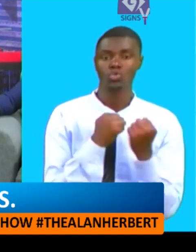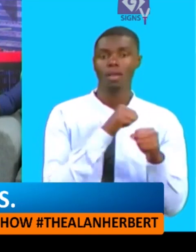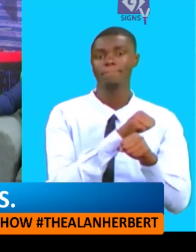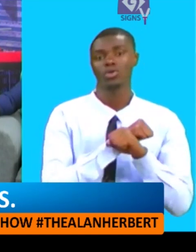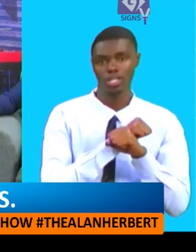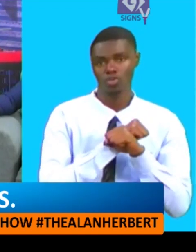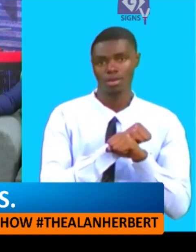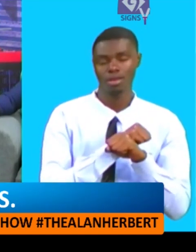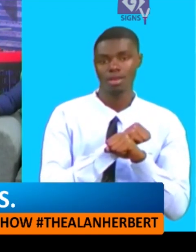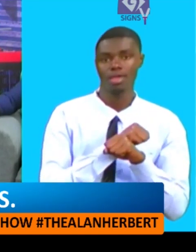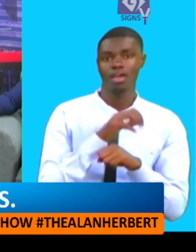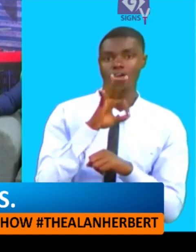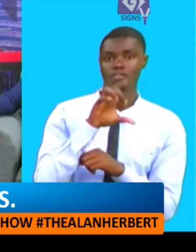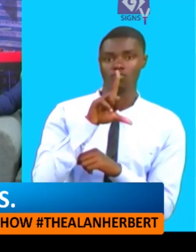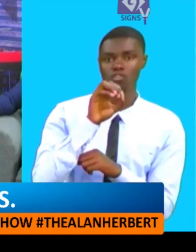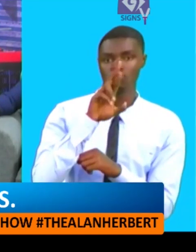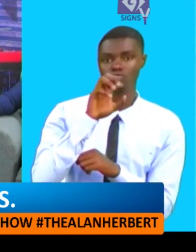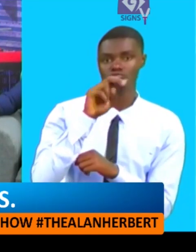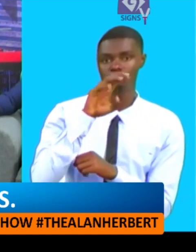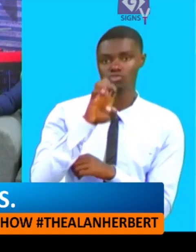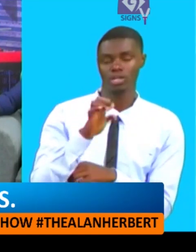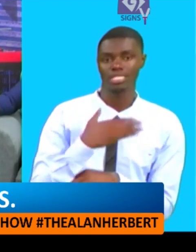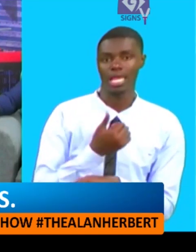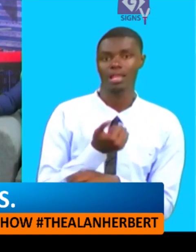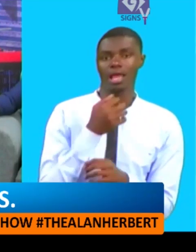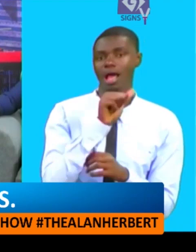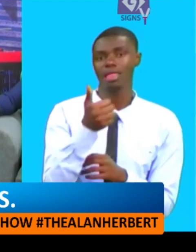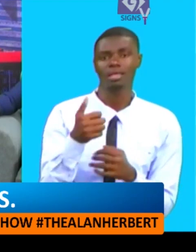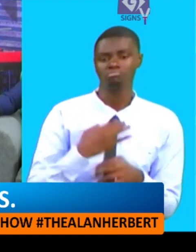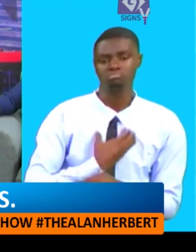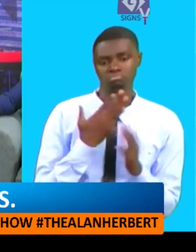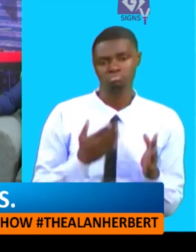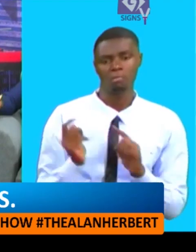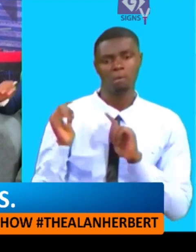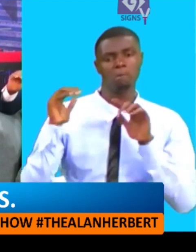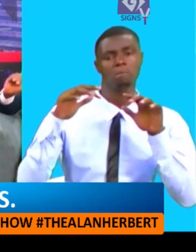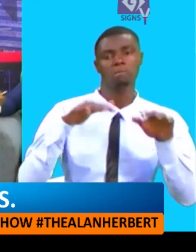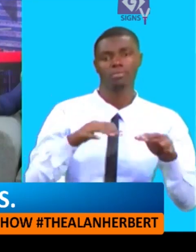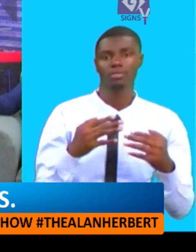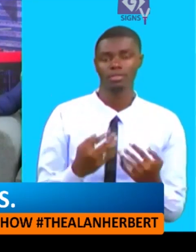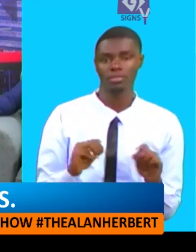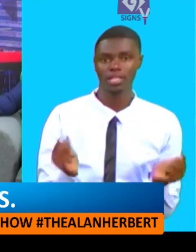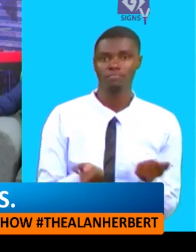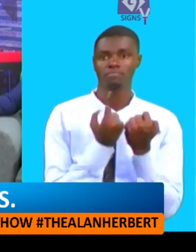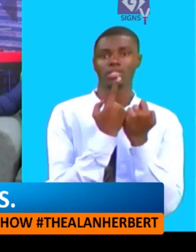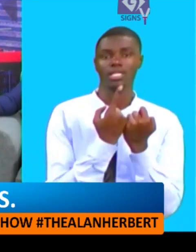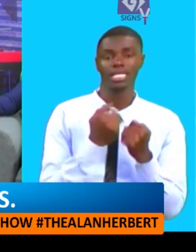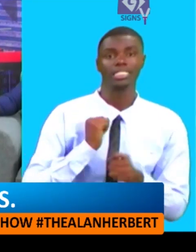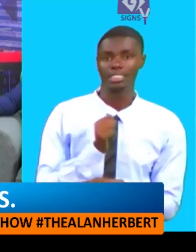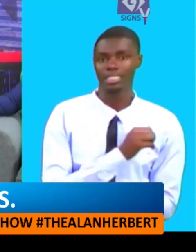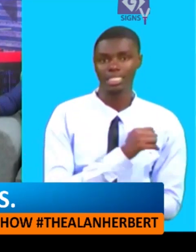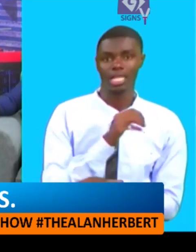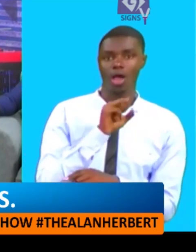Protection, Madame Florence Bore, and amongst other guests at the event were nominated Senator